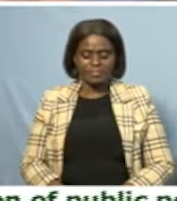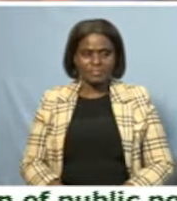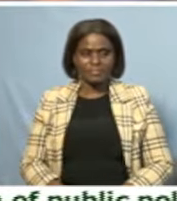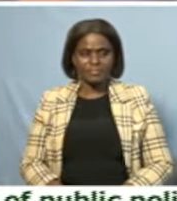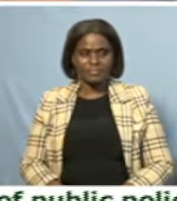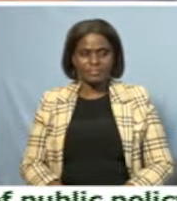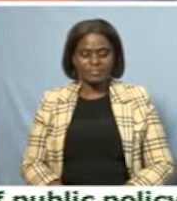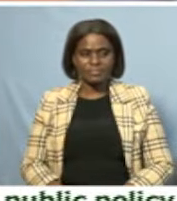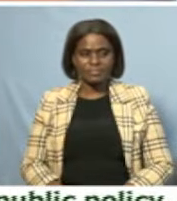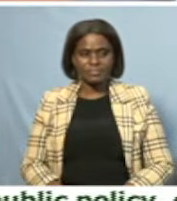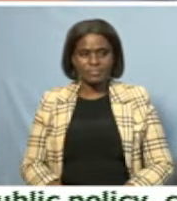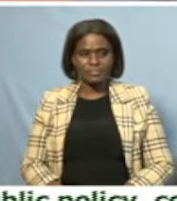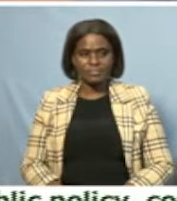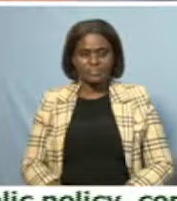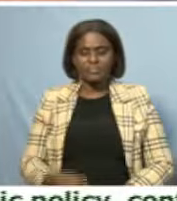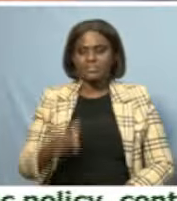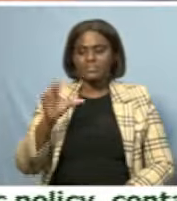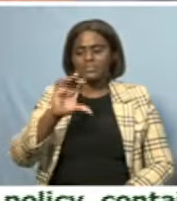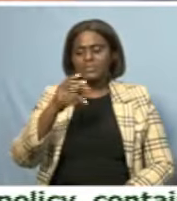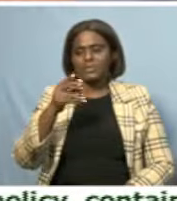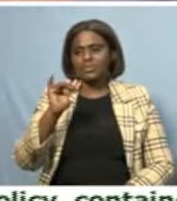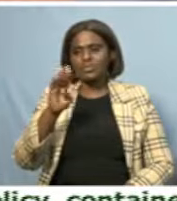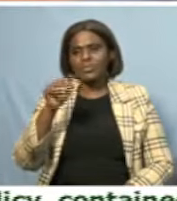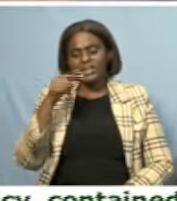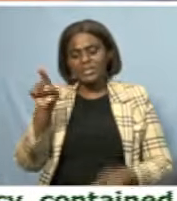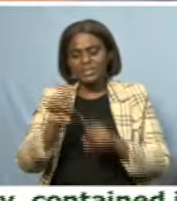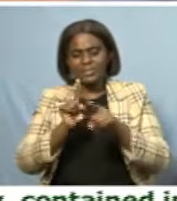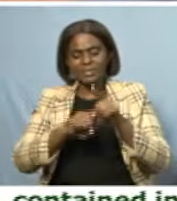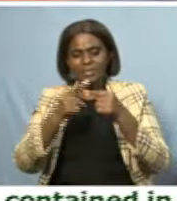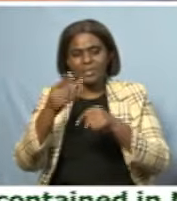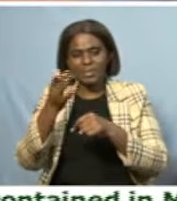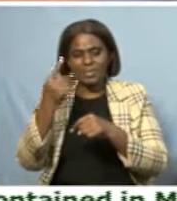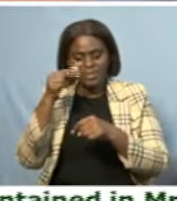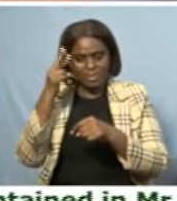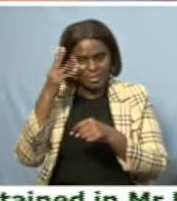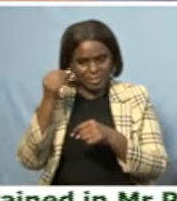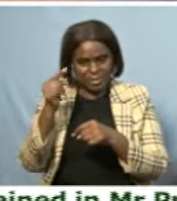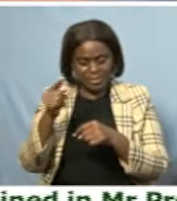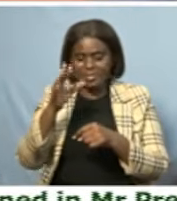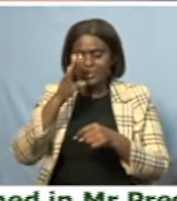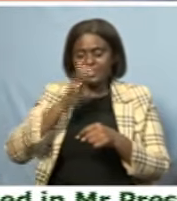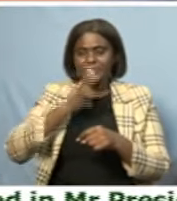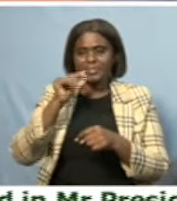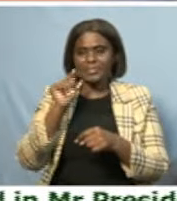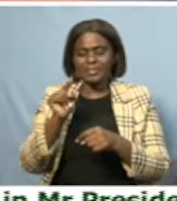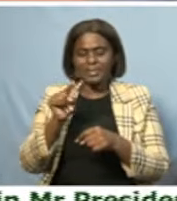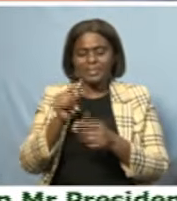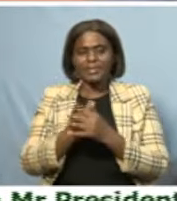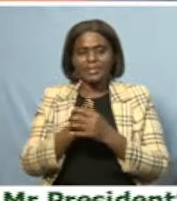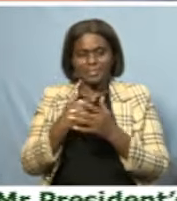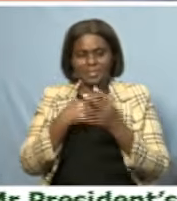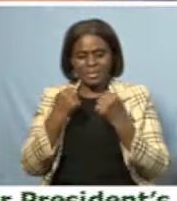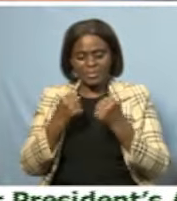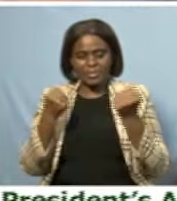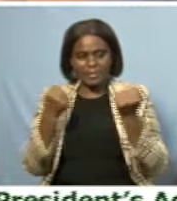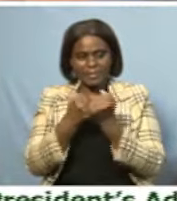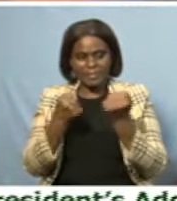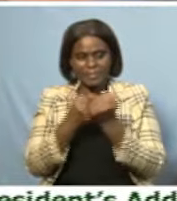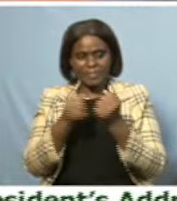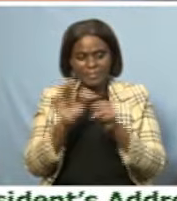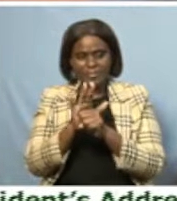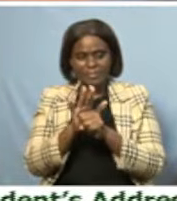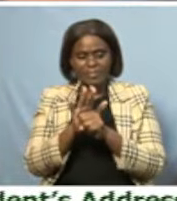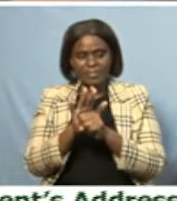It is Chibuluma, it's happening. It is for these reasons, Madam Speaker, that I strongly support